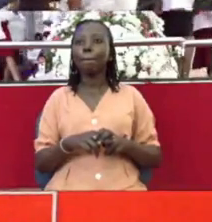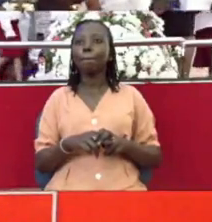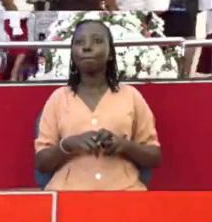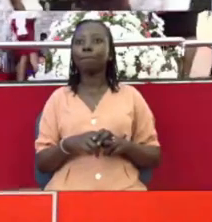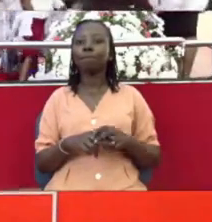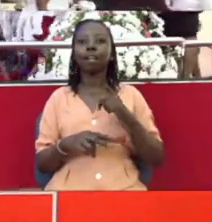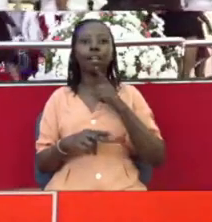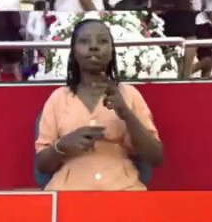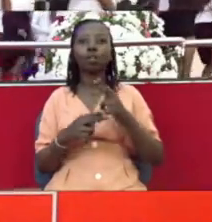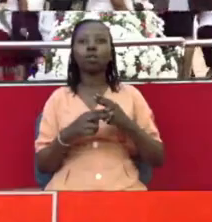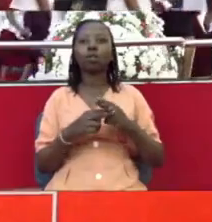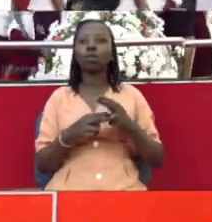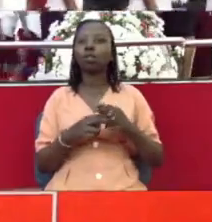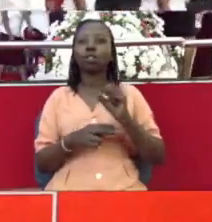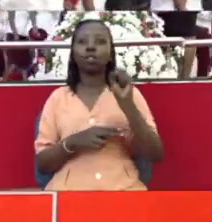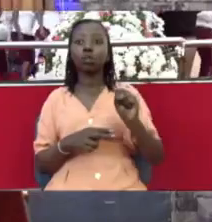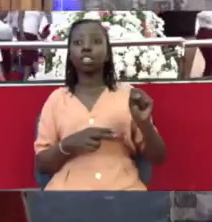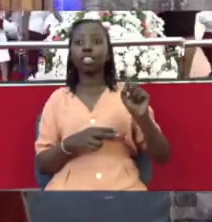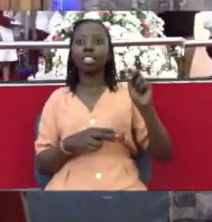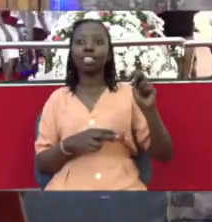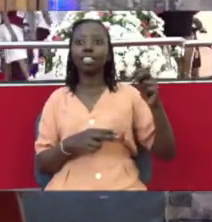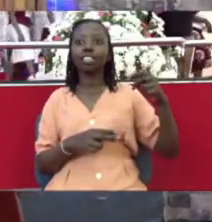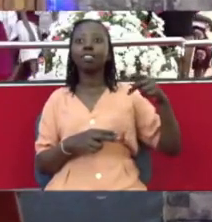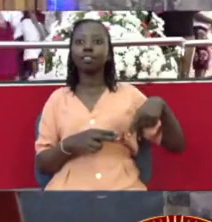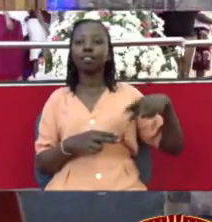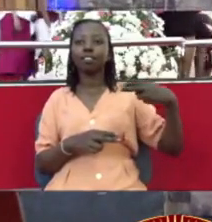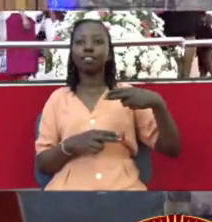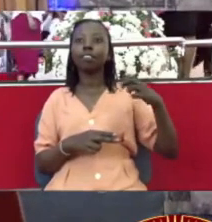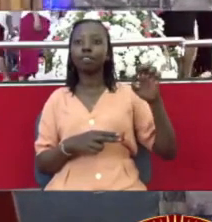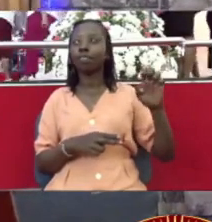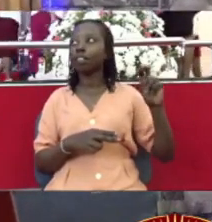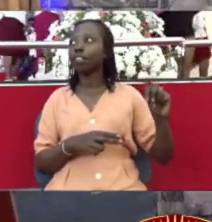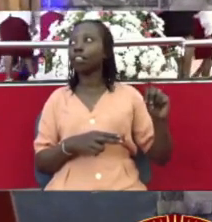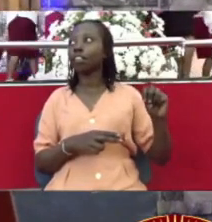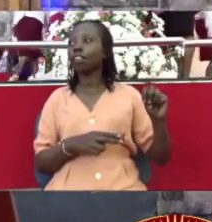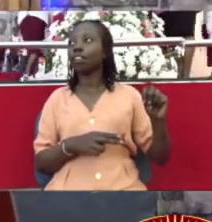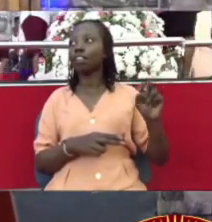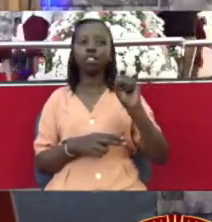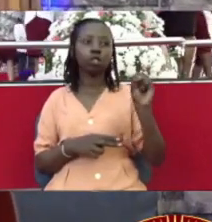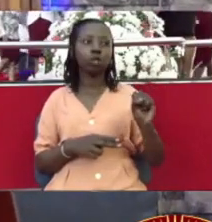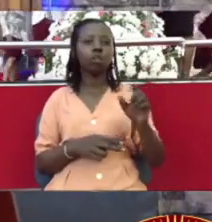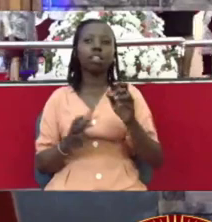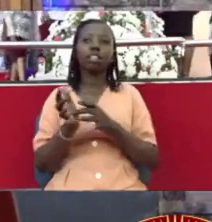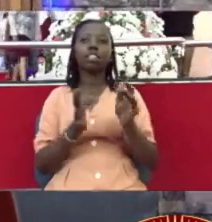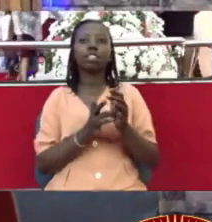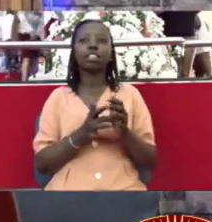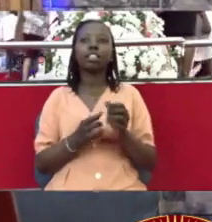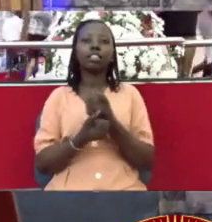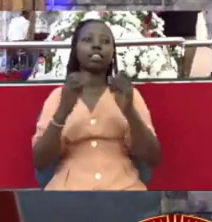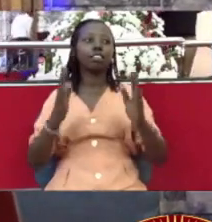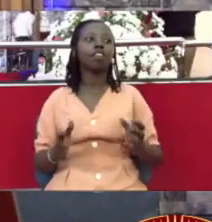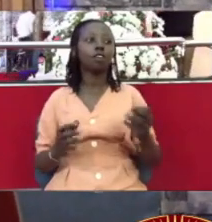So my name is Stephen Njoroge Solomon. Naitwa Stephen Njoroge Solomon. And Christ is Lord and Savior of my life. Na Bwana ni